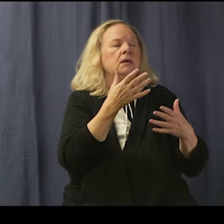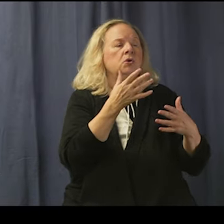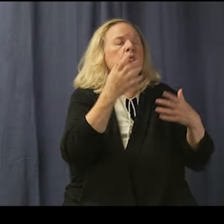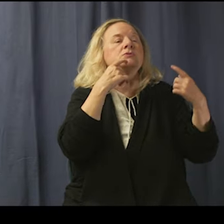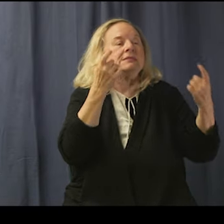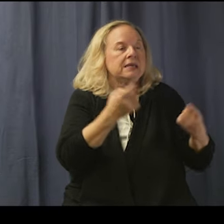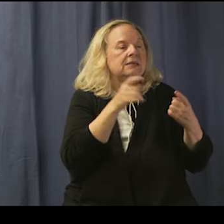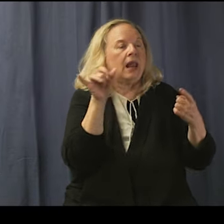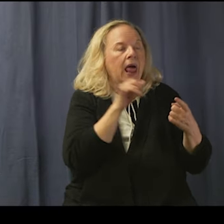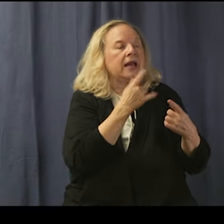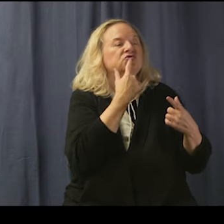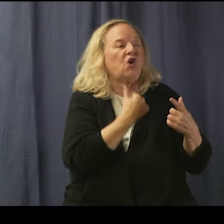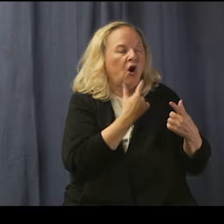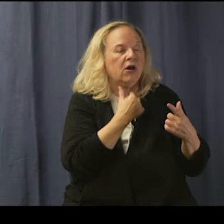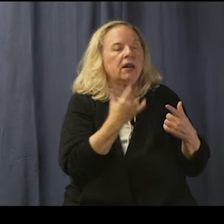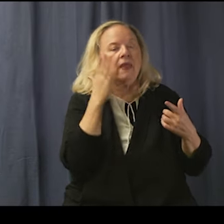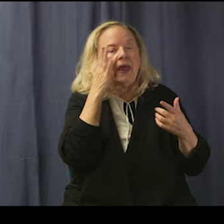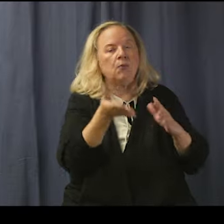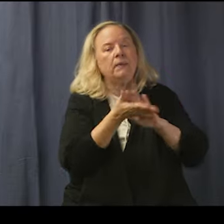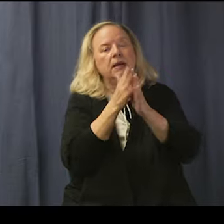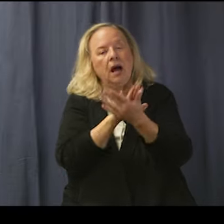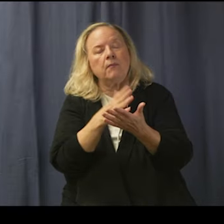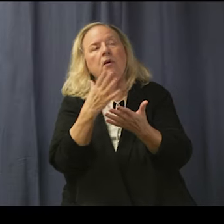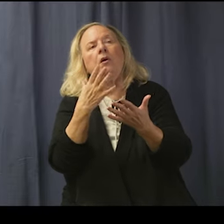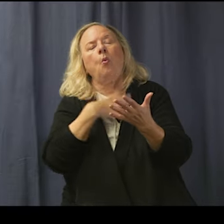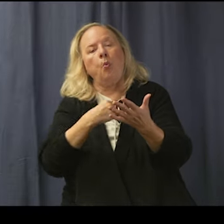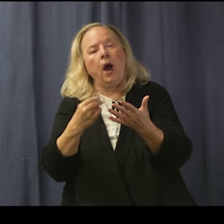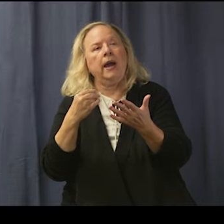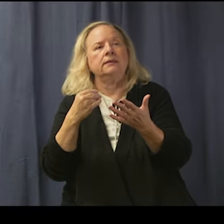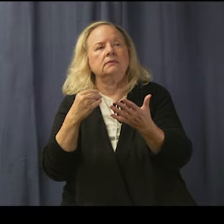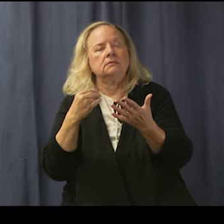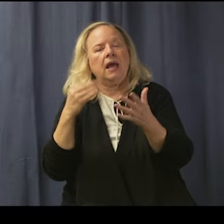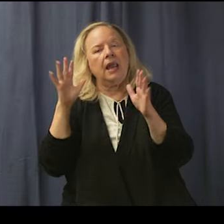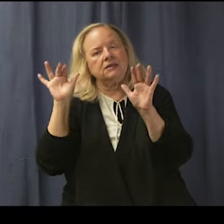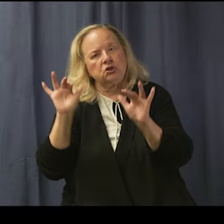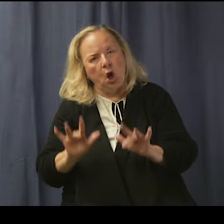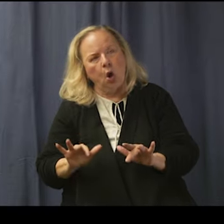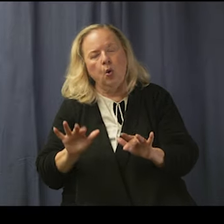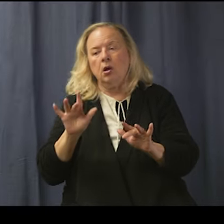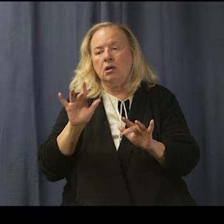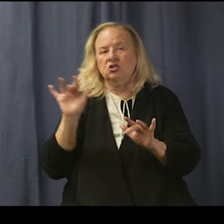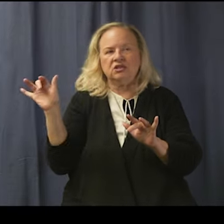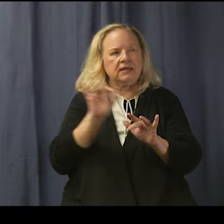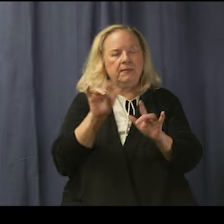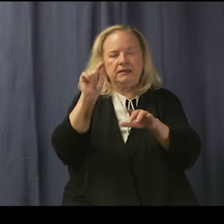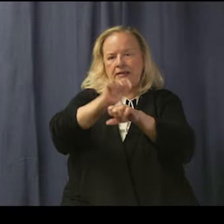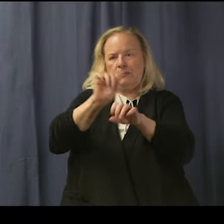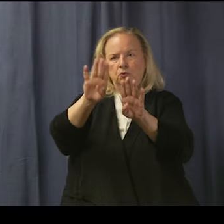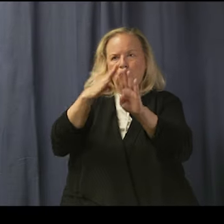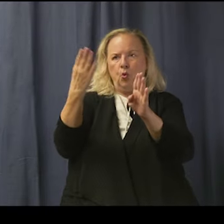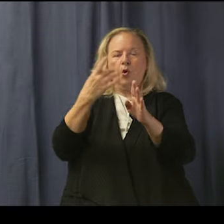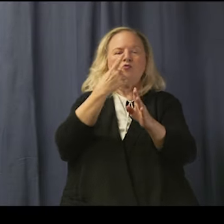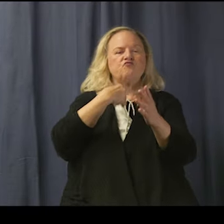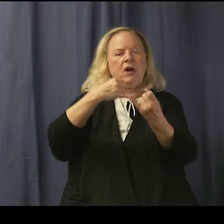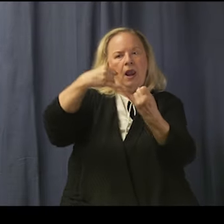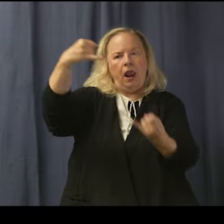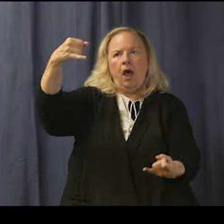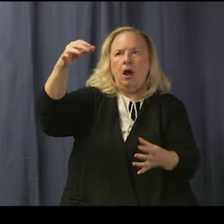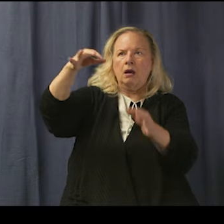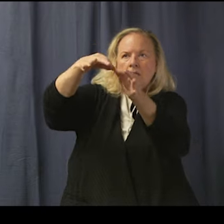as snow. This is why they tied a red sash on the temple door. And when it turned white, they knew God accepted